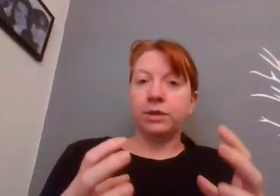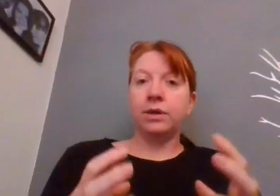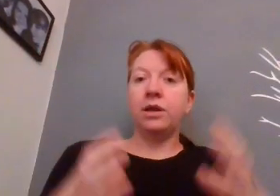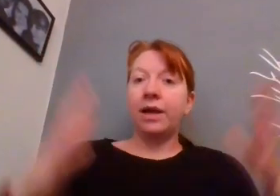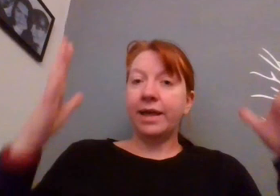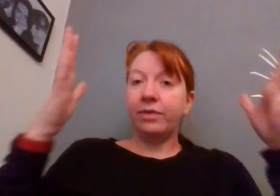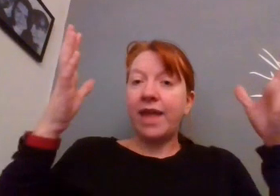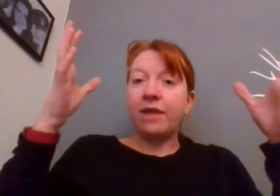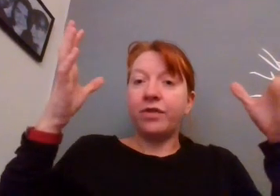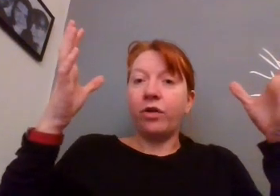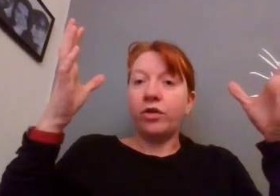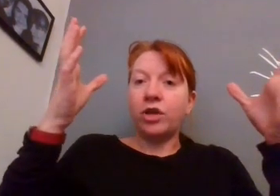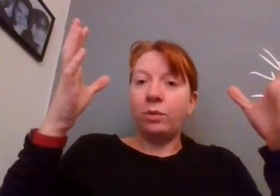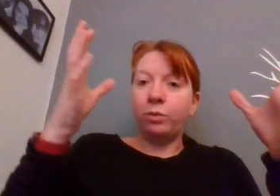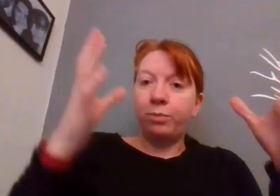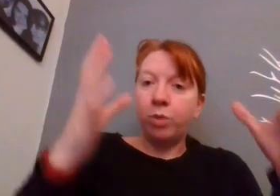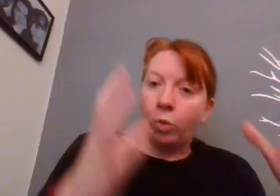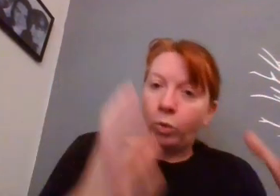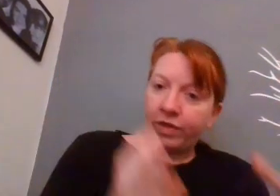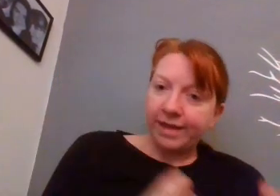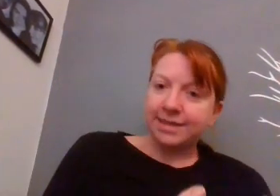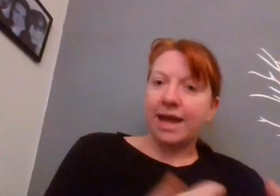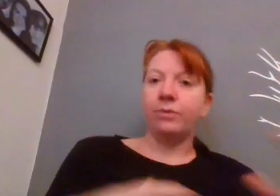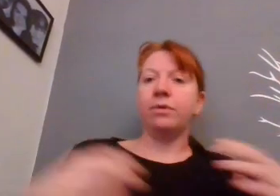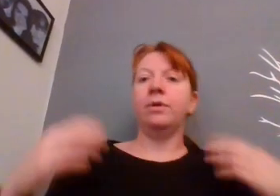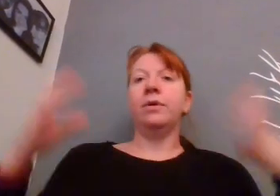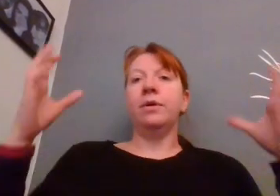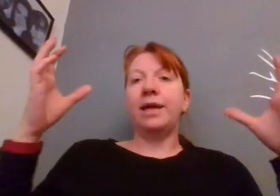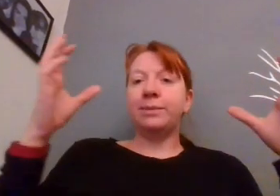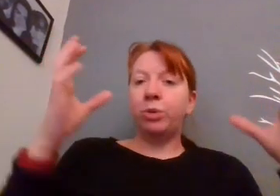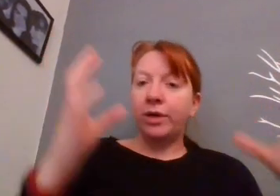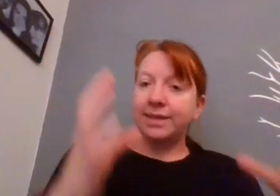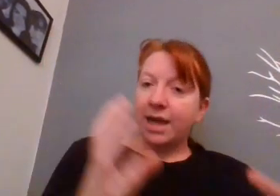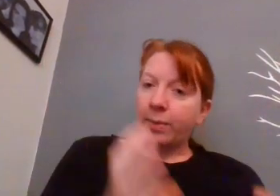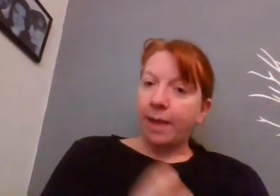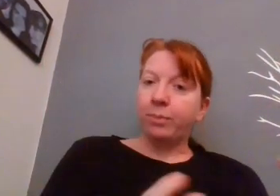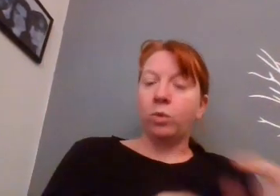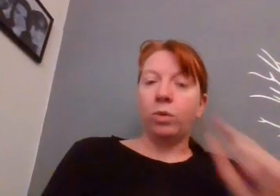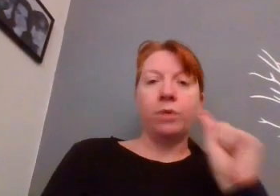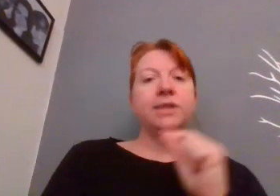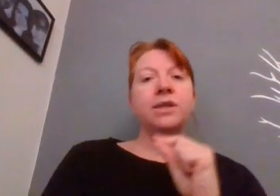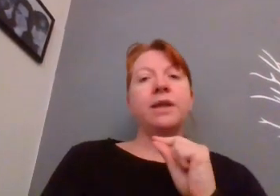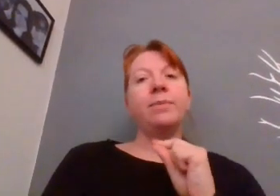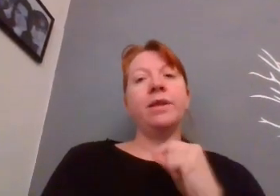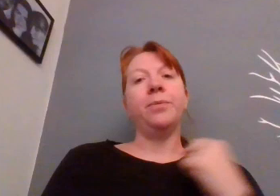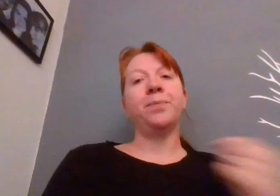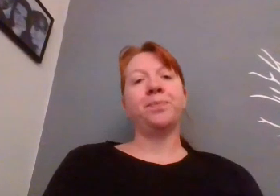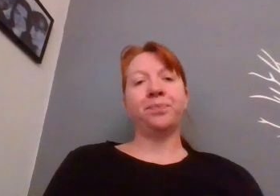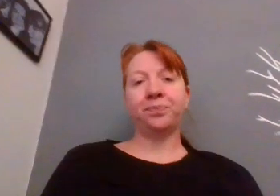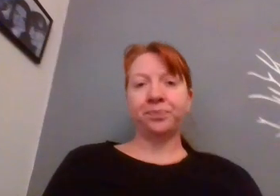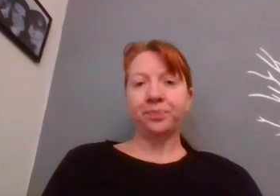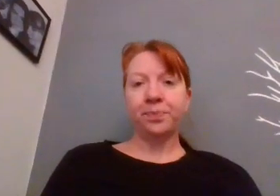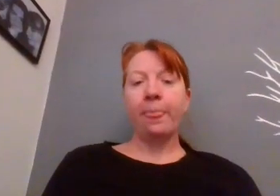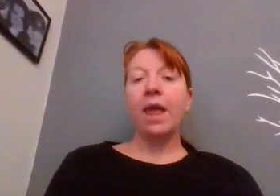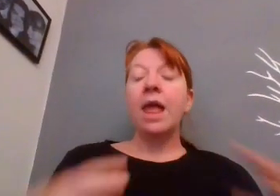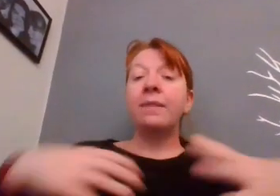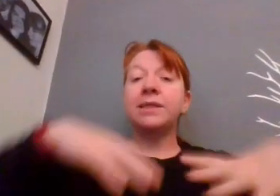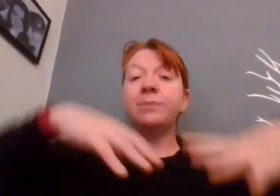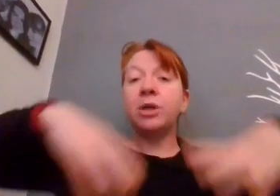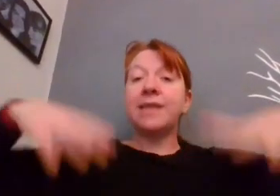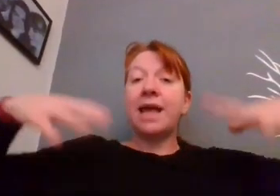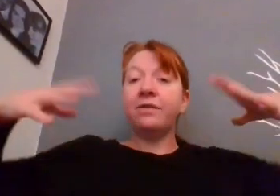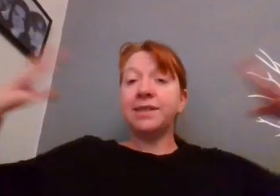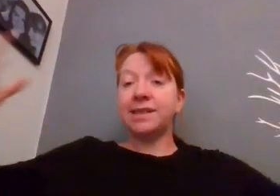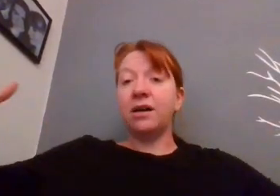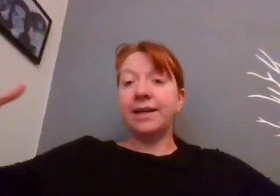pull, like the elephant on the sheet would pull things down. It's pulling down that ball, only a tiny bit though.